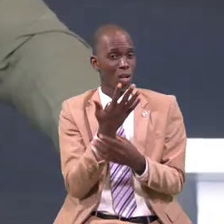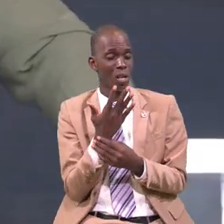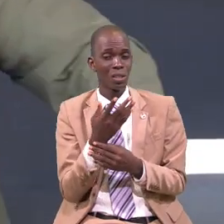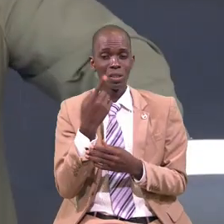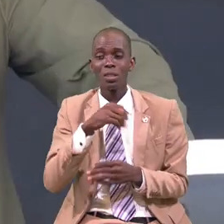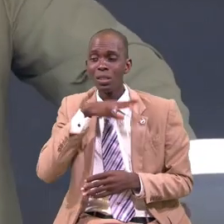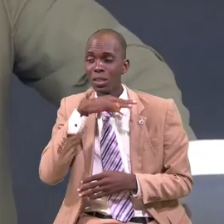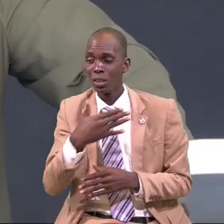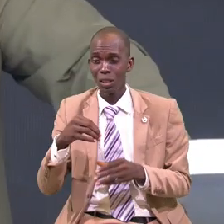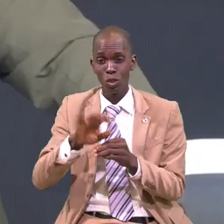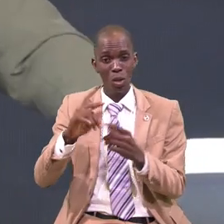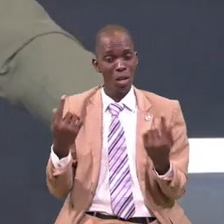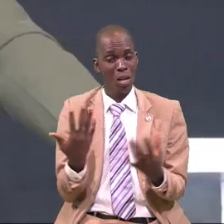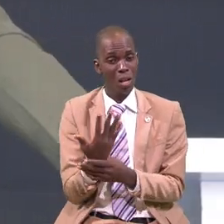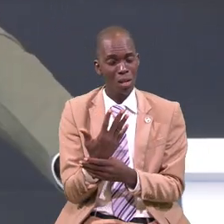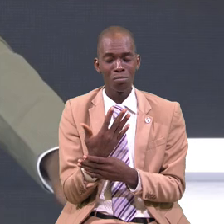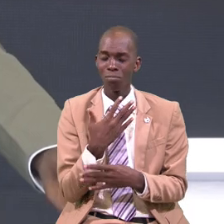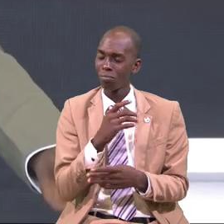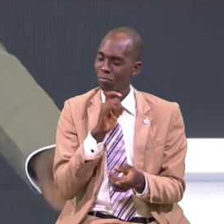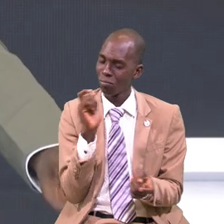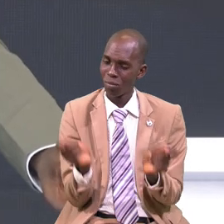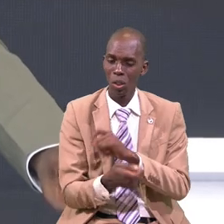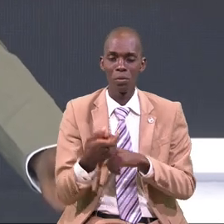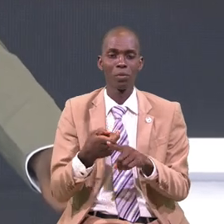hand, turn.